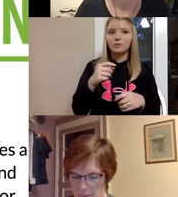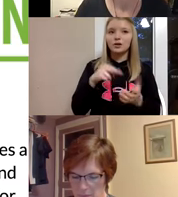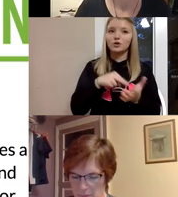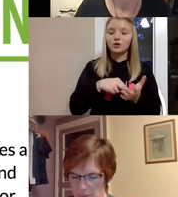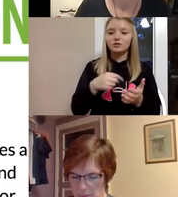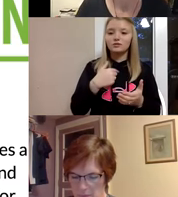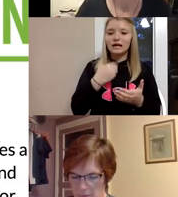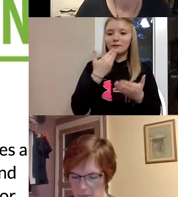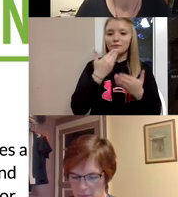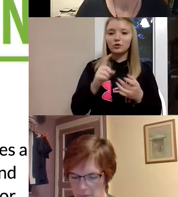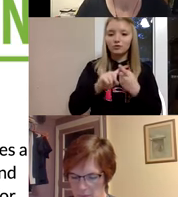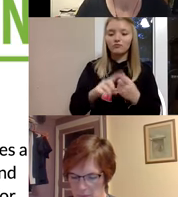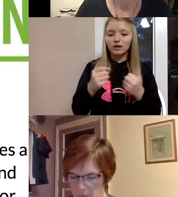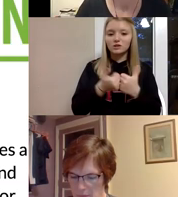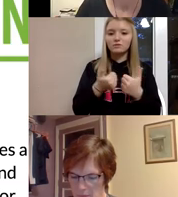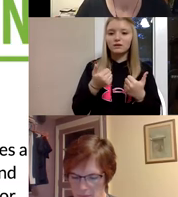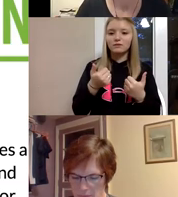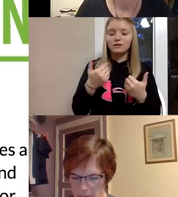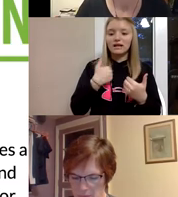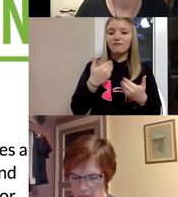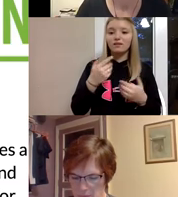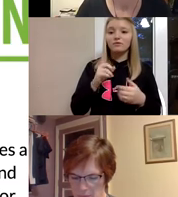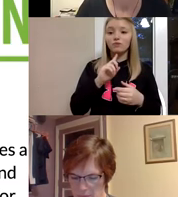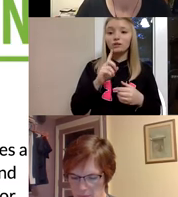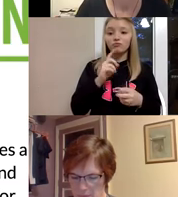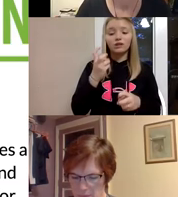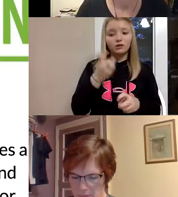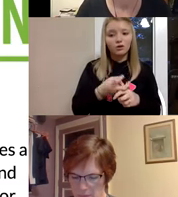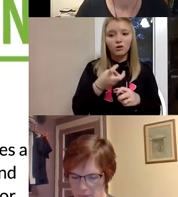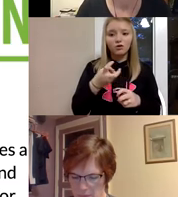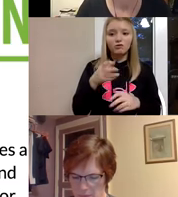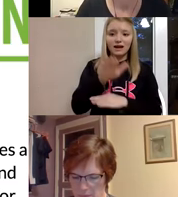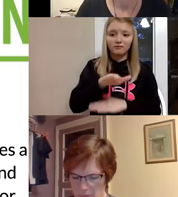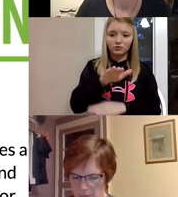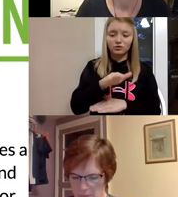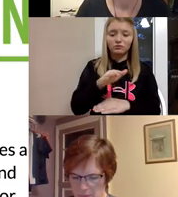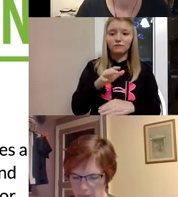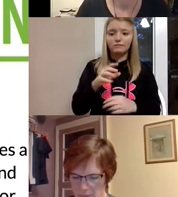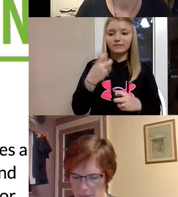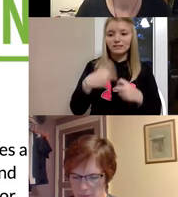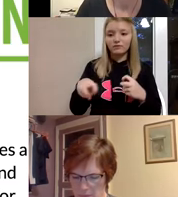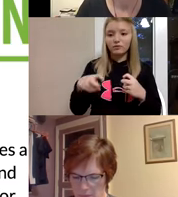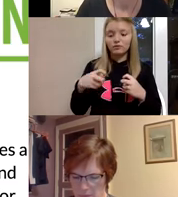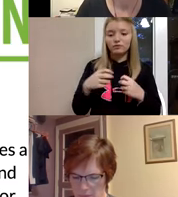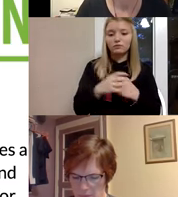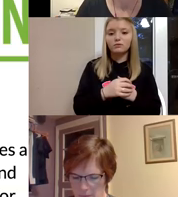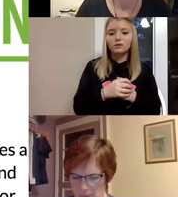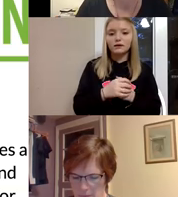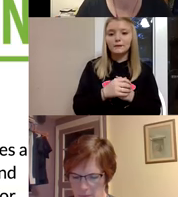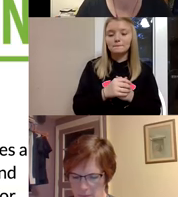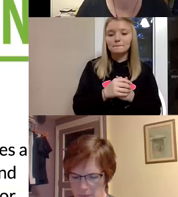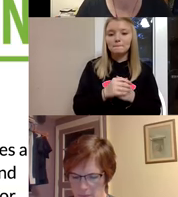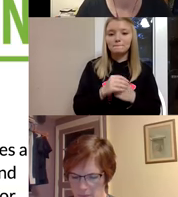with was having a really hard afternoon. And I mean, really, like,